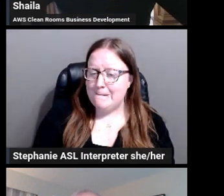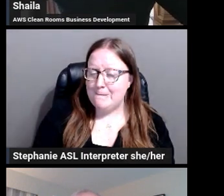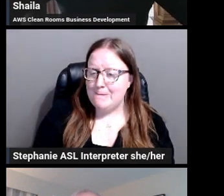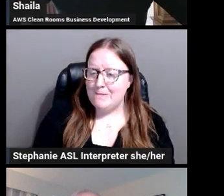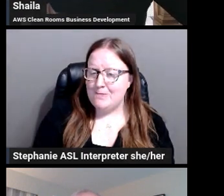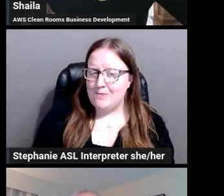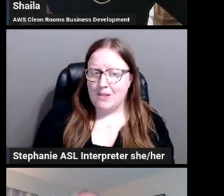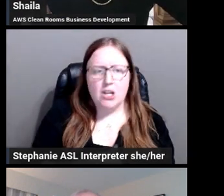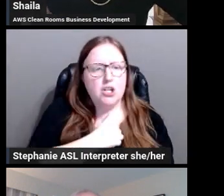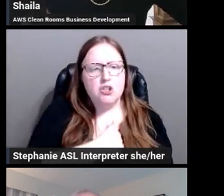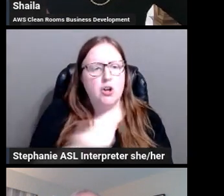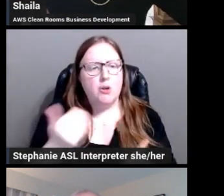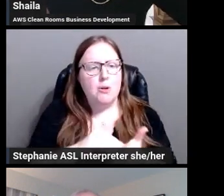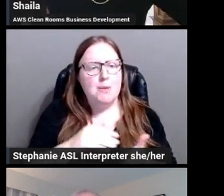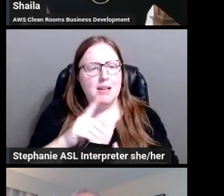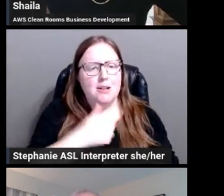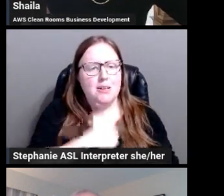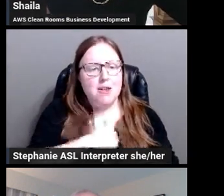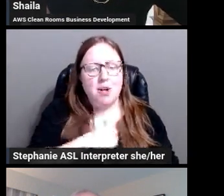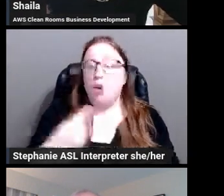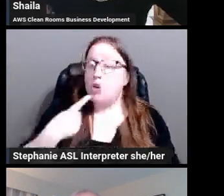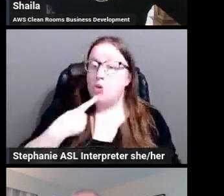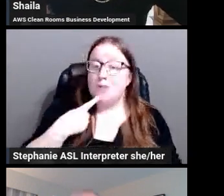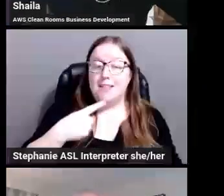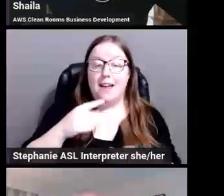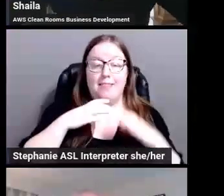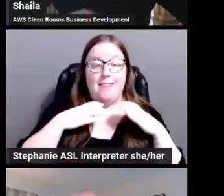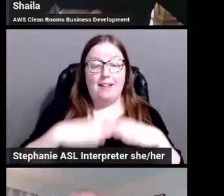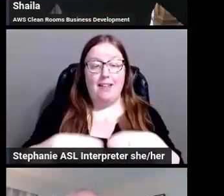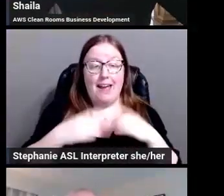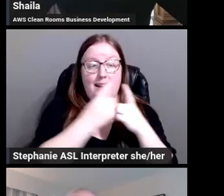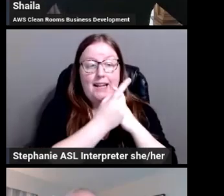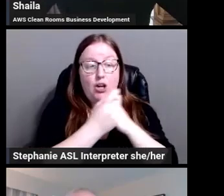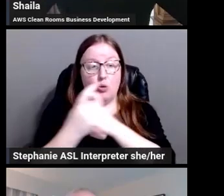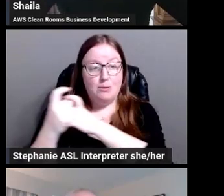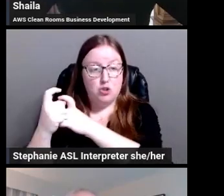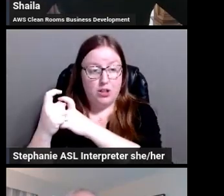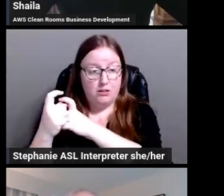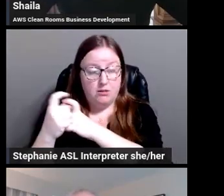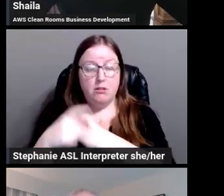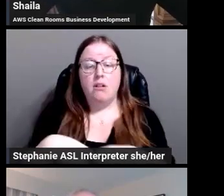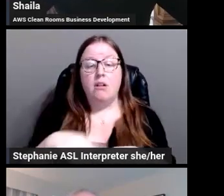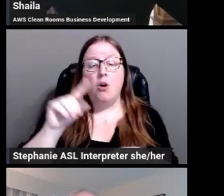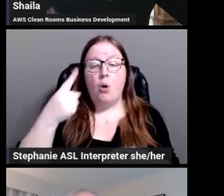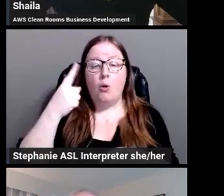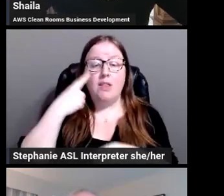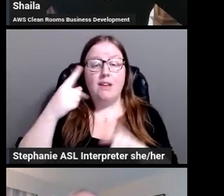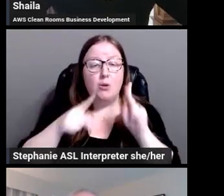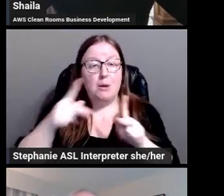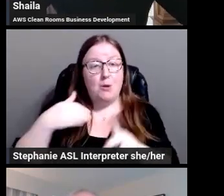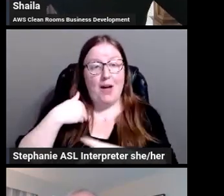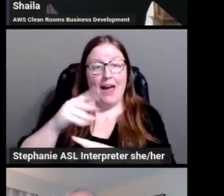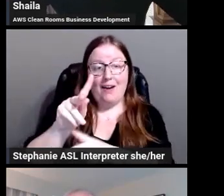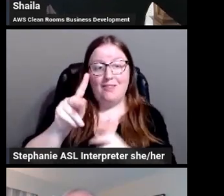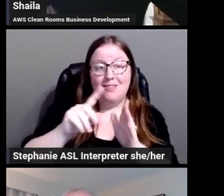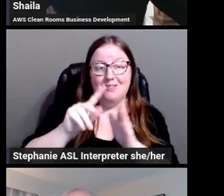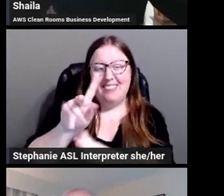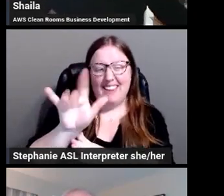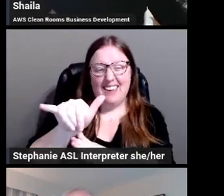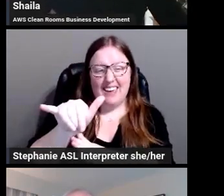Sorry, could you repeat that question, Steve? I didn't. So you said the client-side encryption, and only the people who have that key can access it.